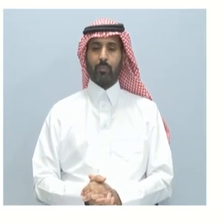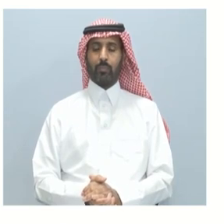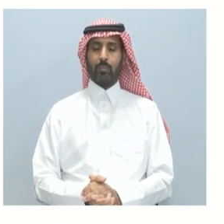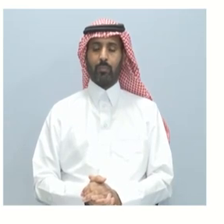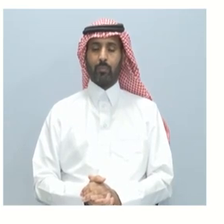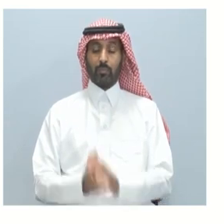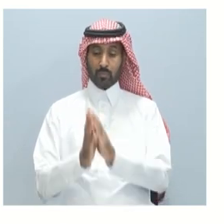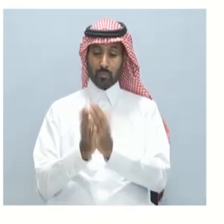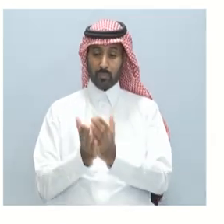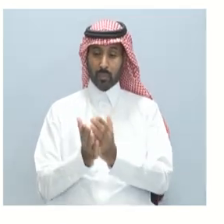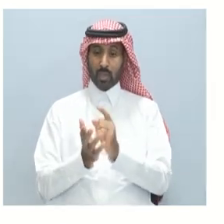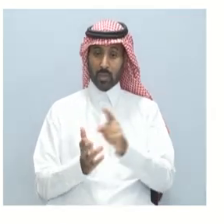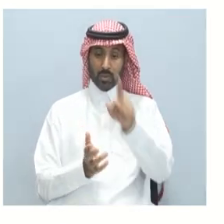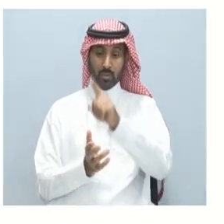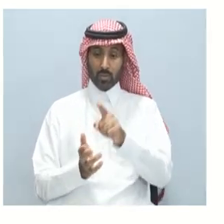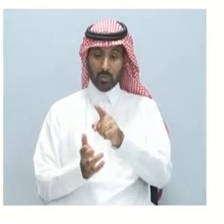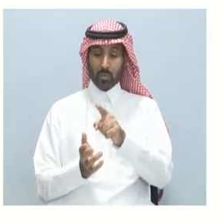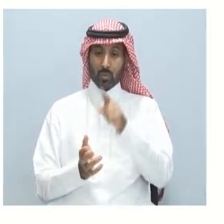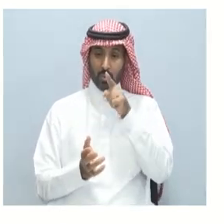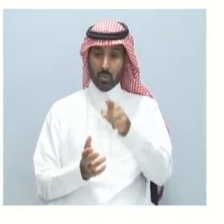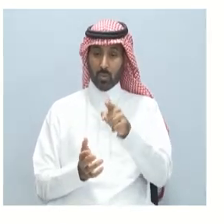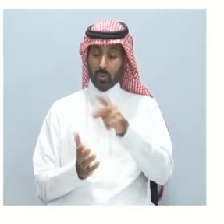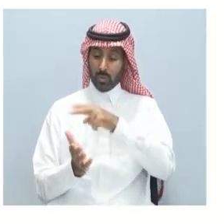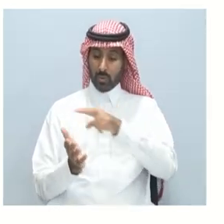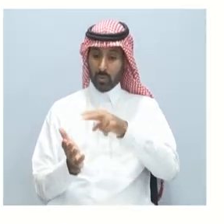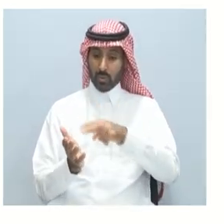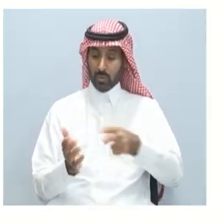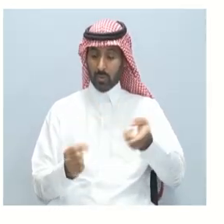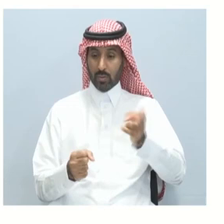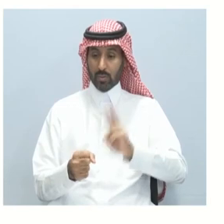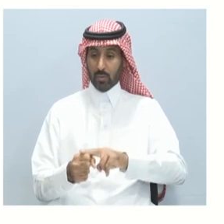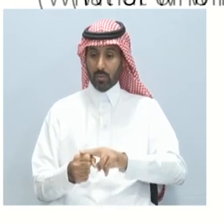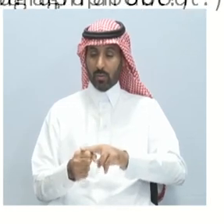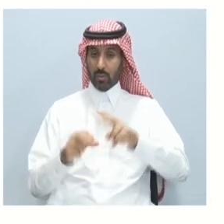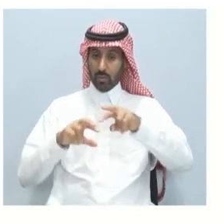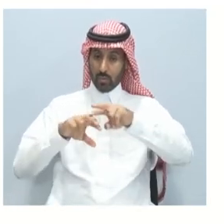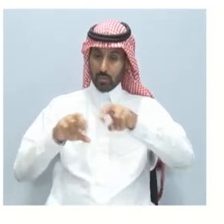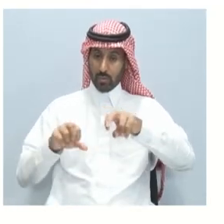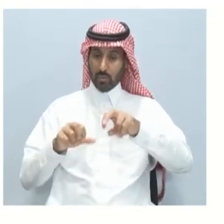Now in the book, they ask you to read the text again and find out